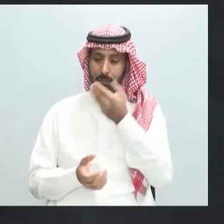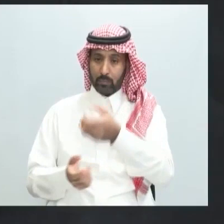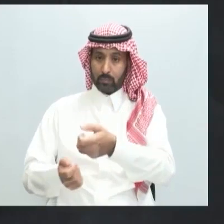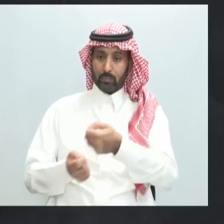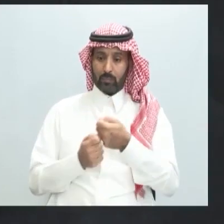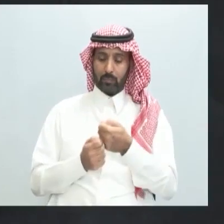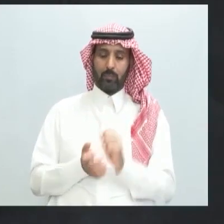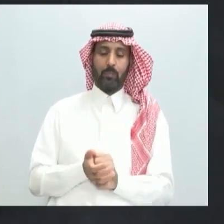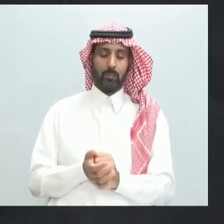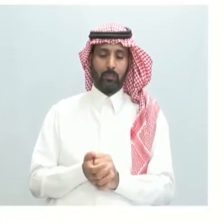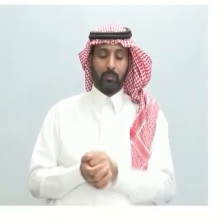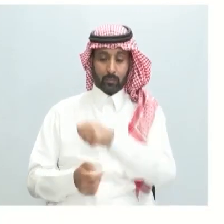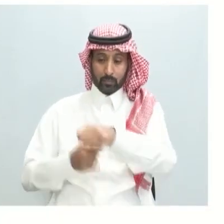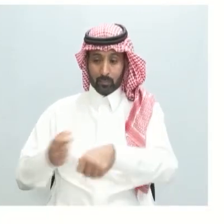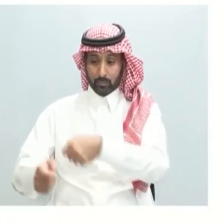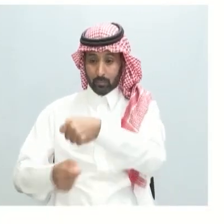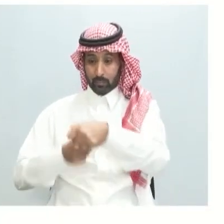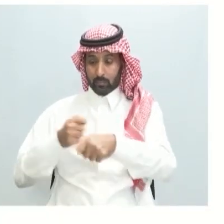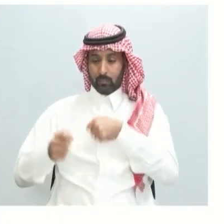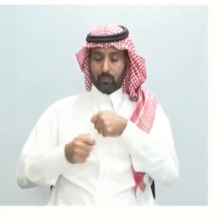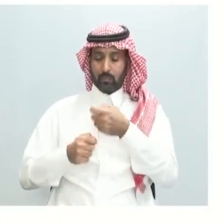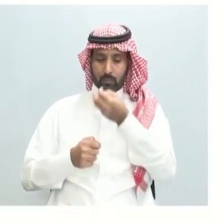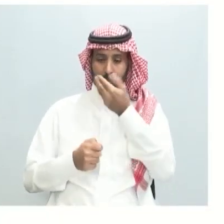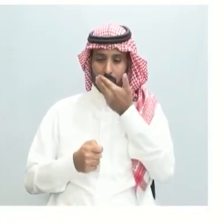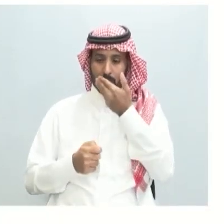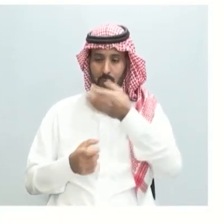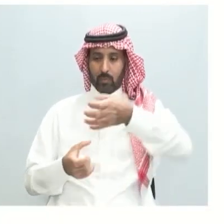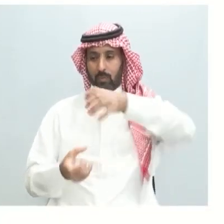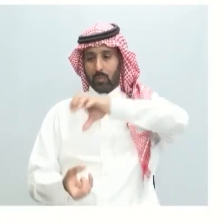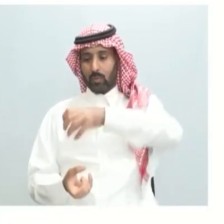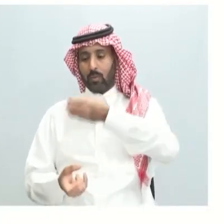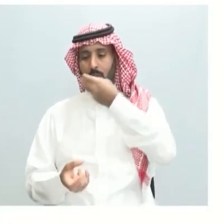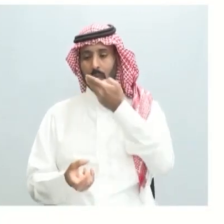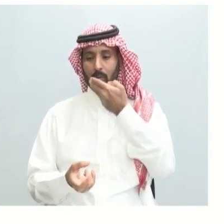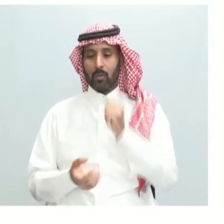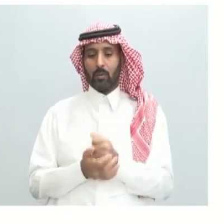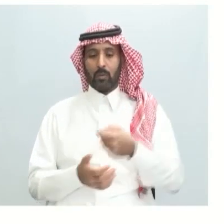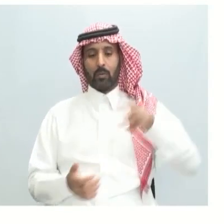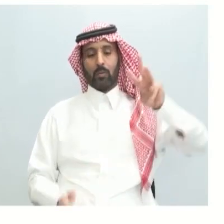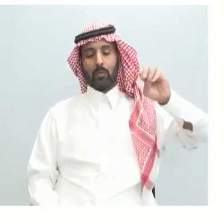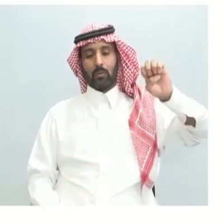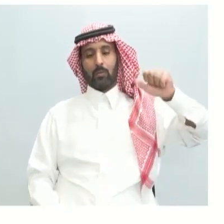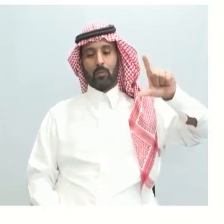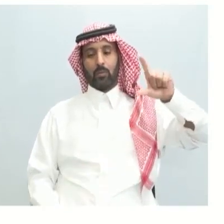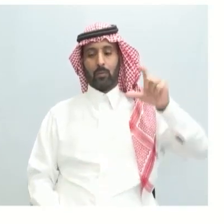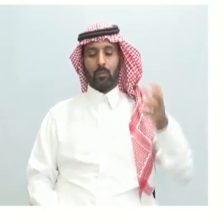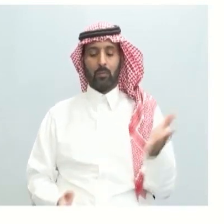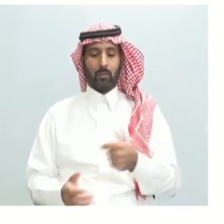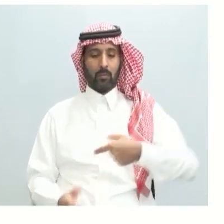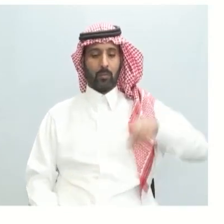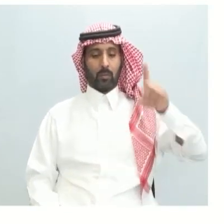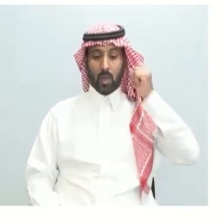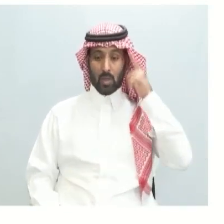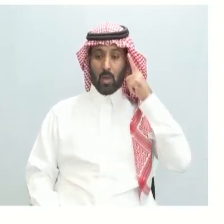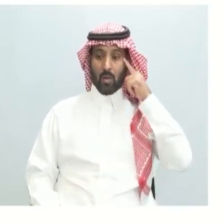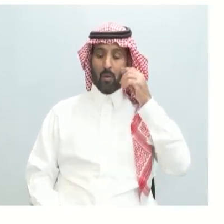water. I think now we know the word. It's the word well. Well is the source of water. D,